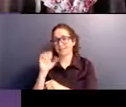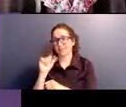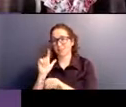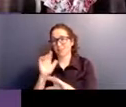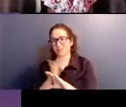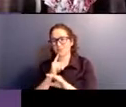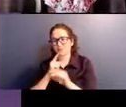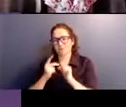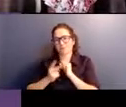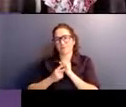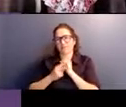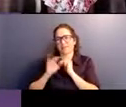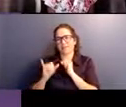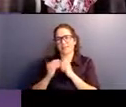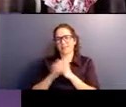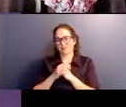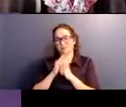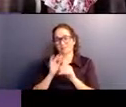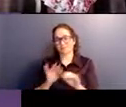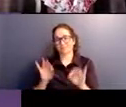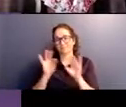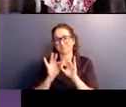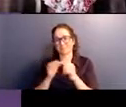that is crucial